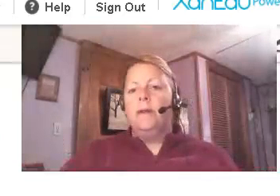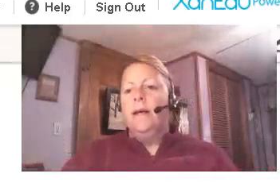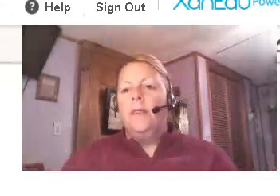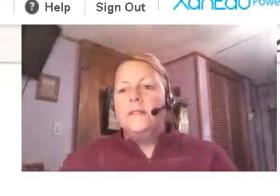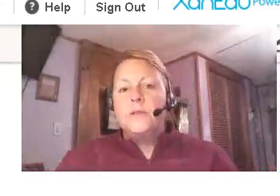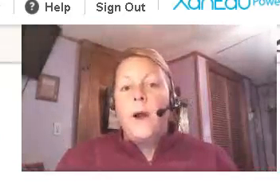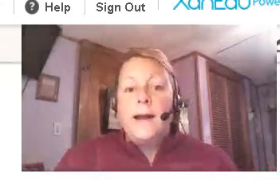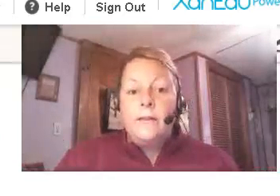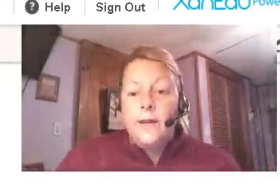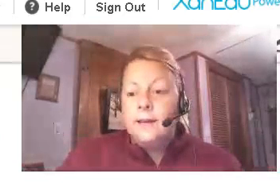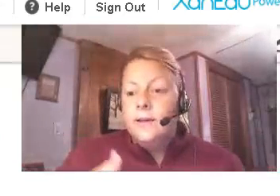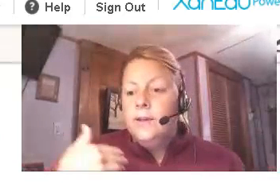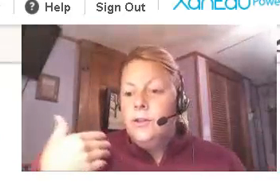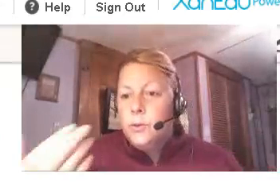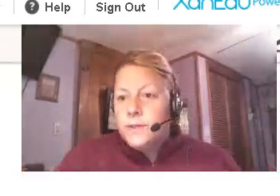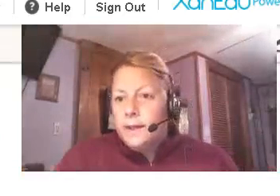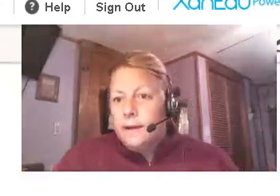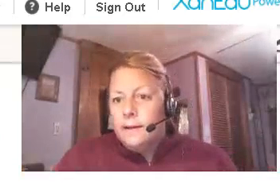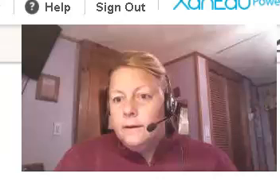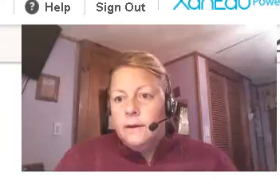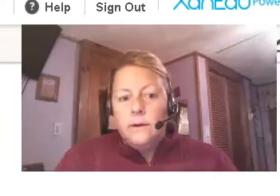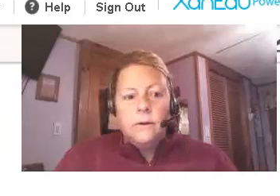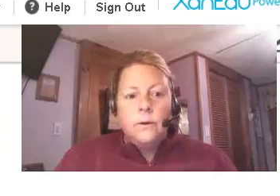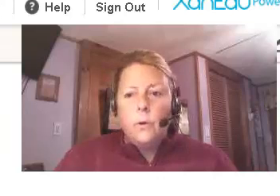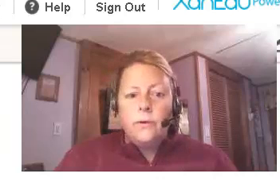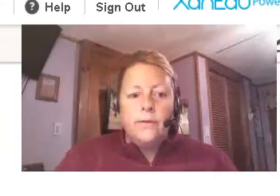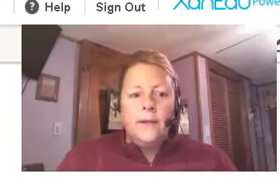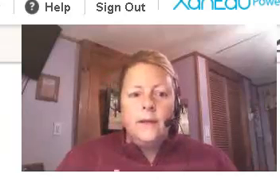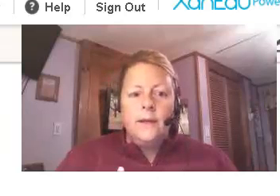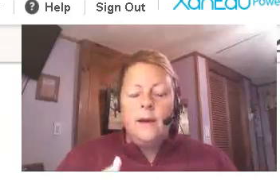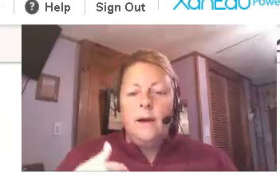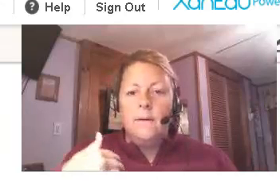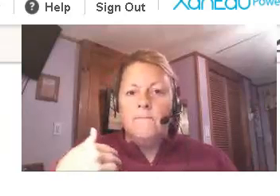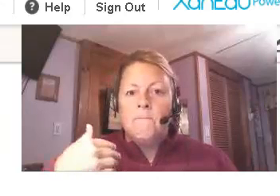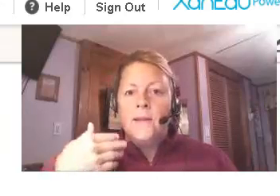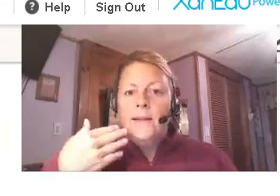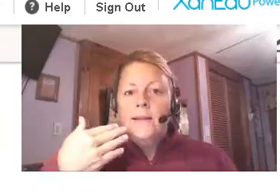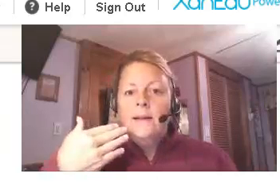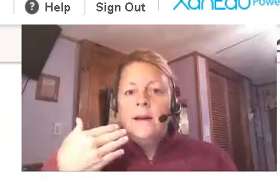paper, but this is why I like using it over the